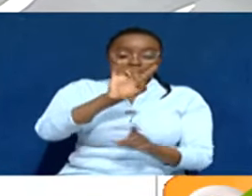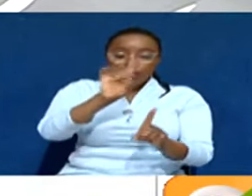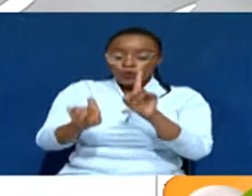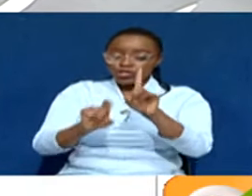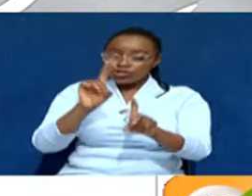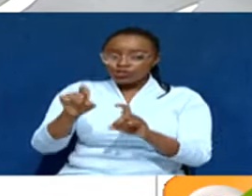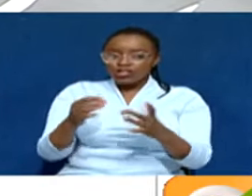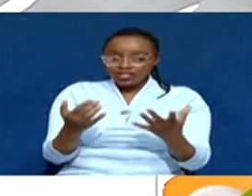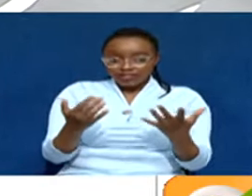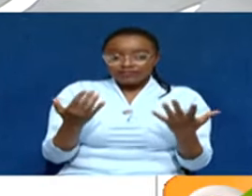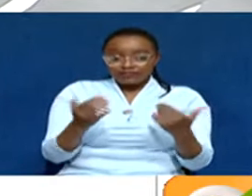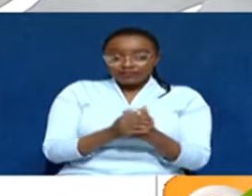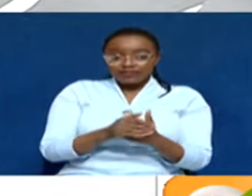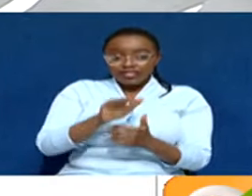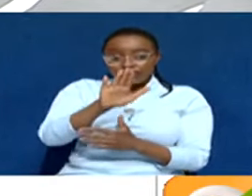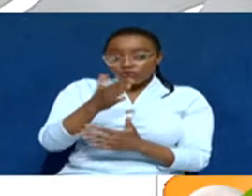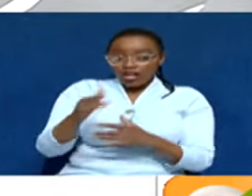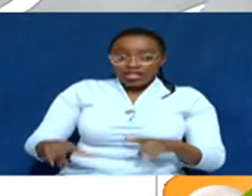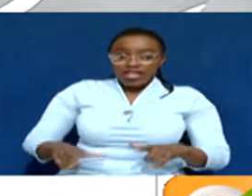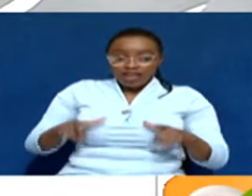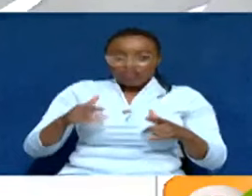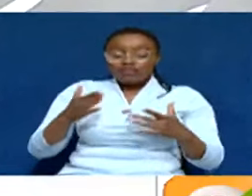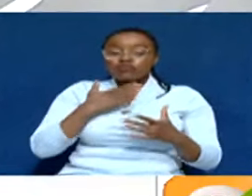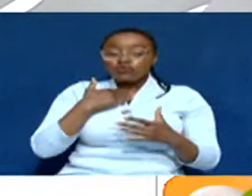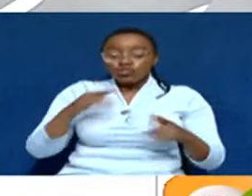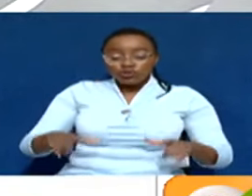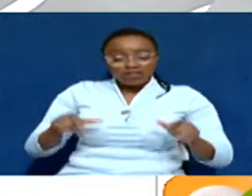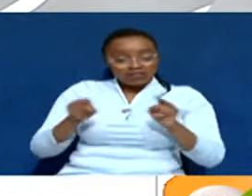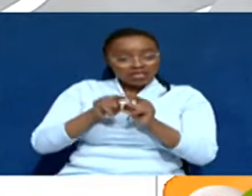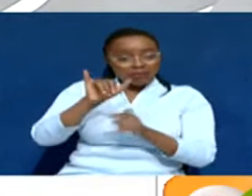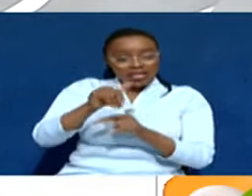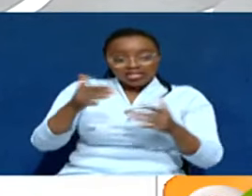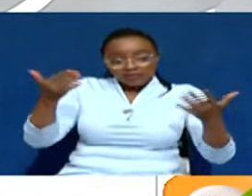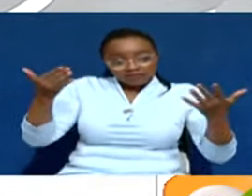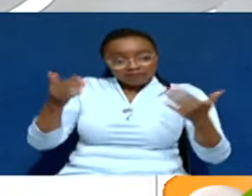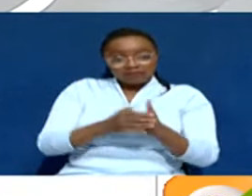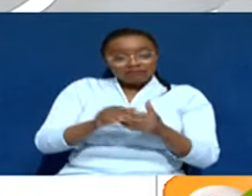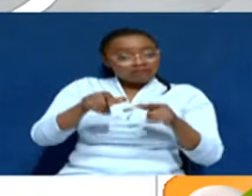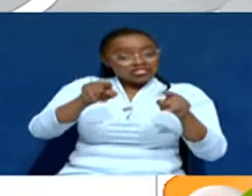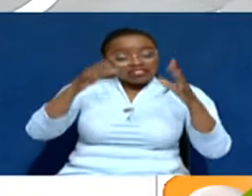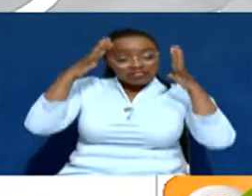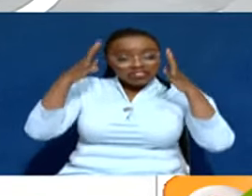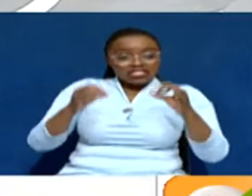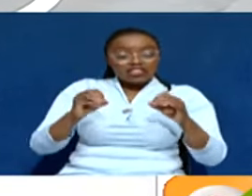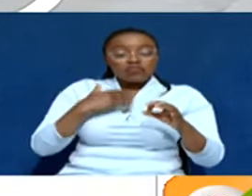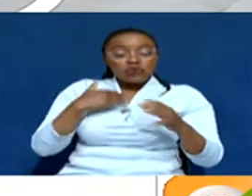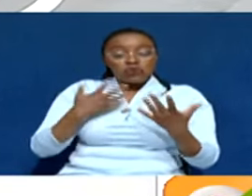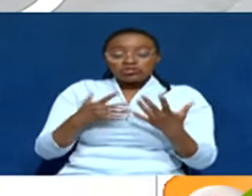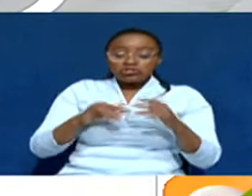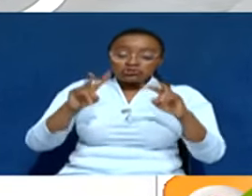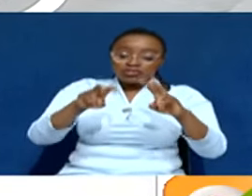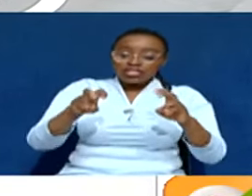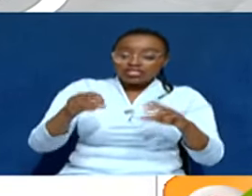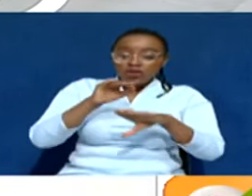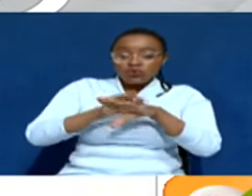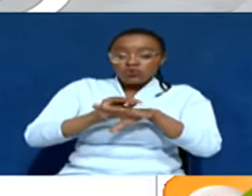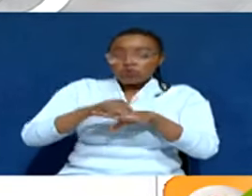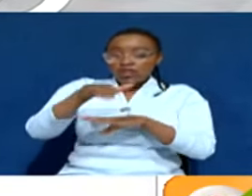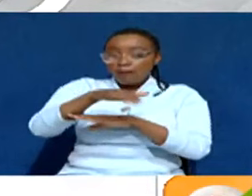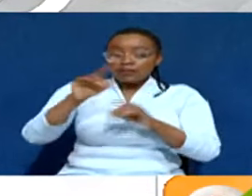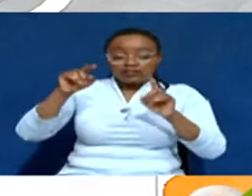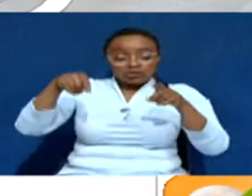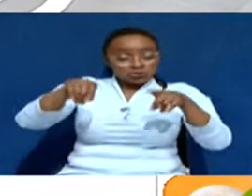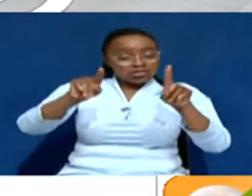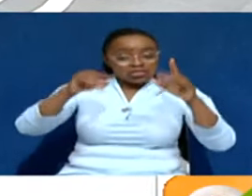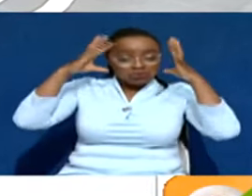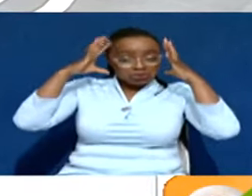questions. Hey, it's your life. If you want to live like this, it's up to you. If you want to see greener pastures, it's up to you. It's